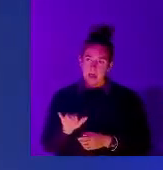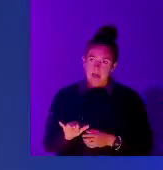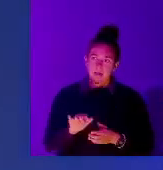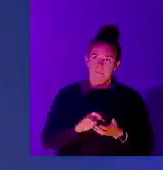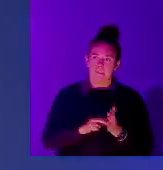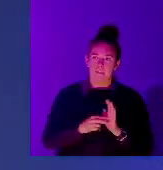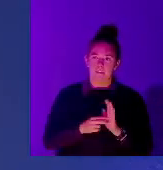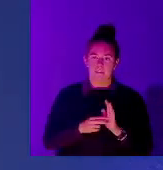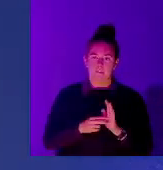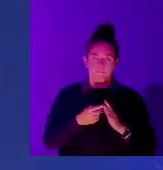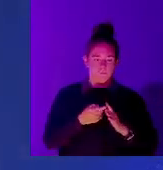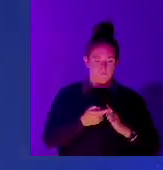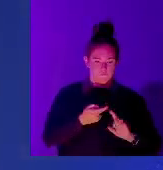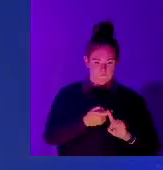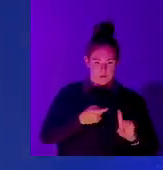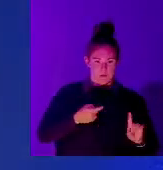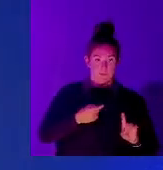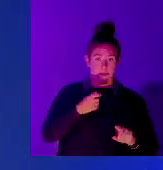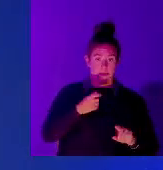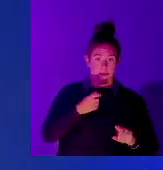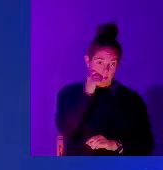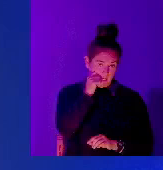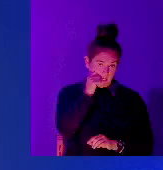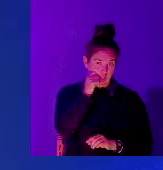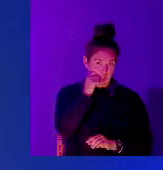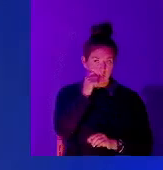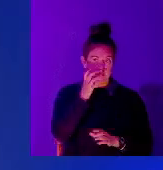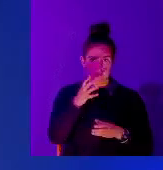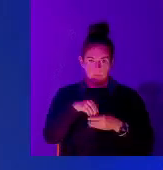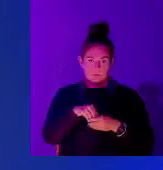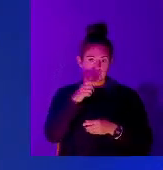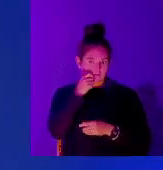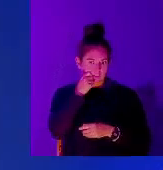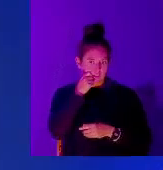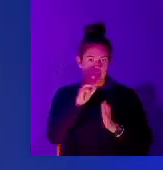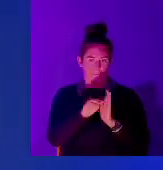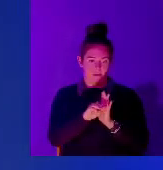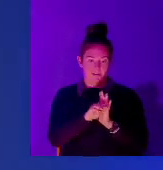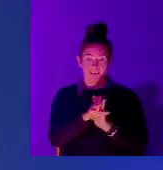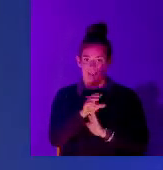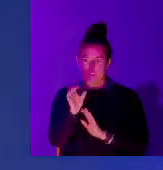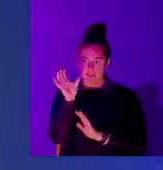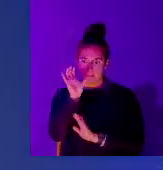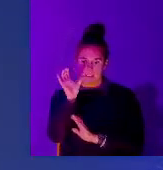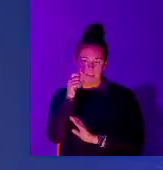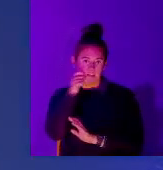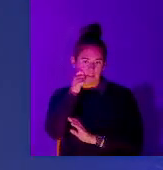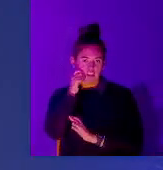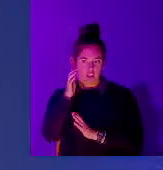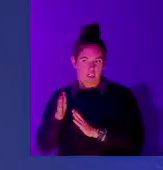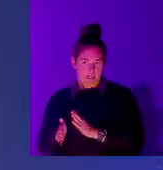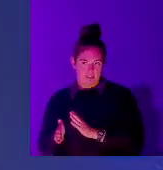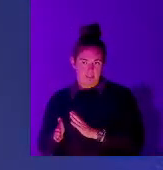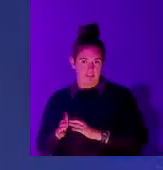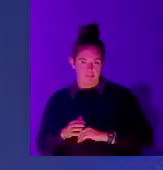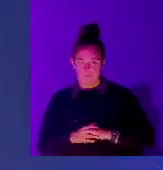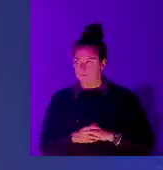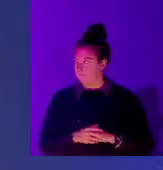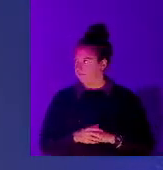incorporates fleshly methods, and seeks fleshly ends. Here's the truth.